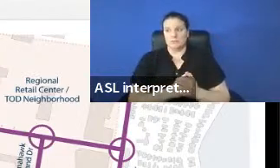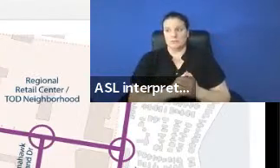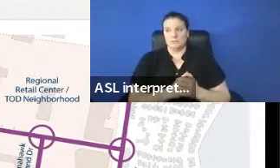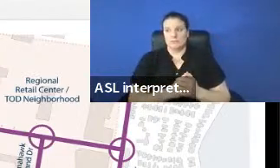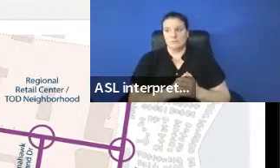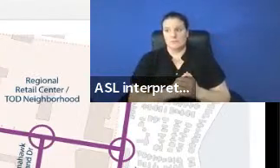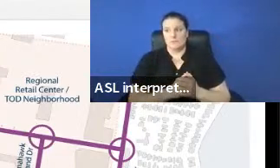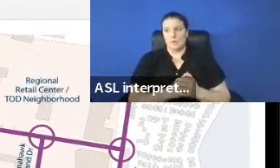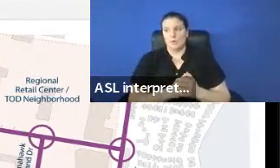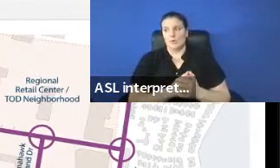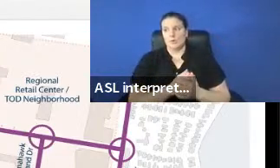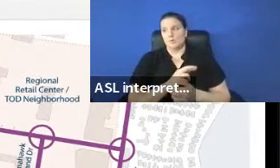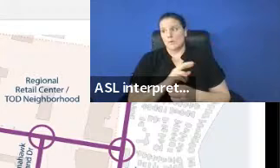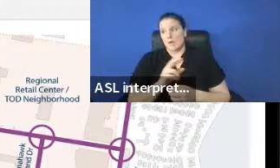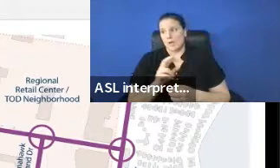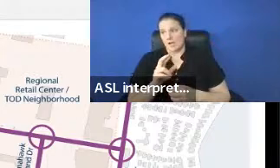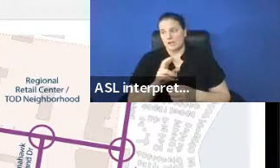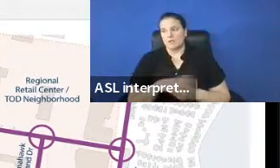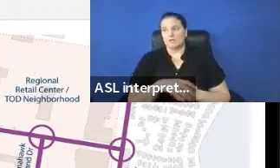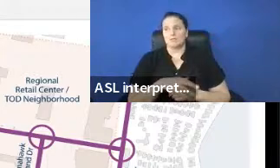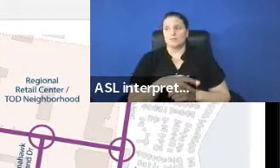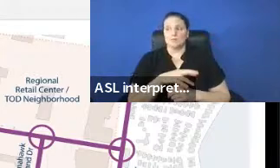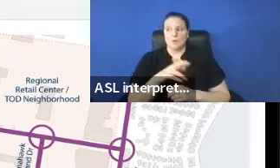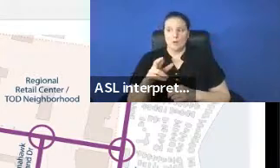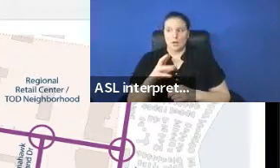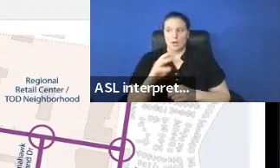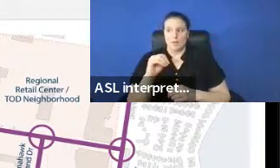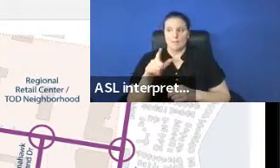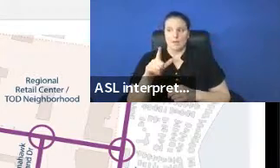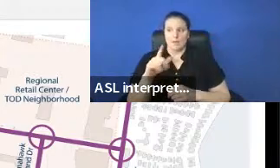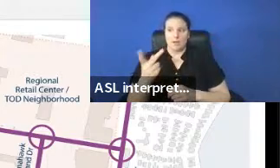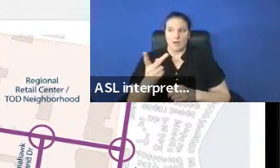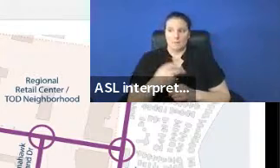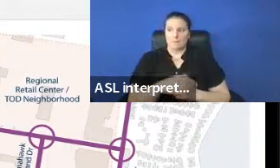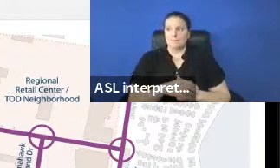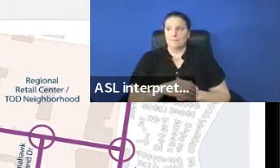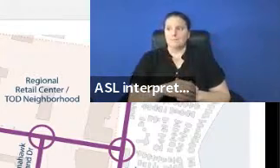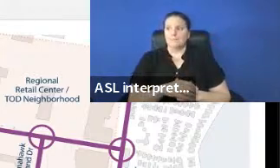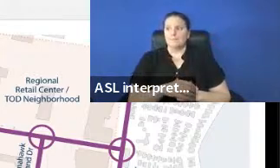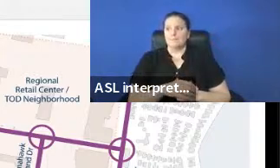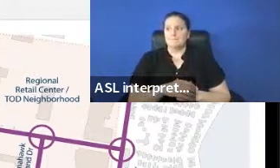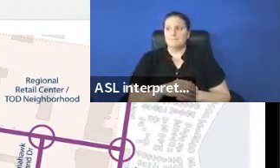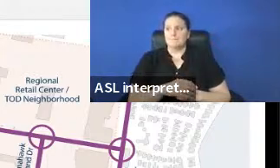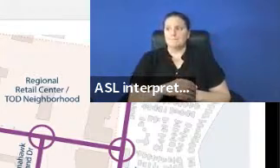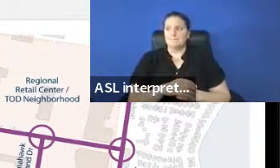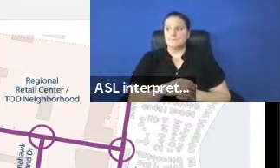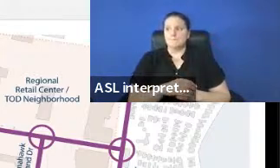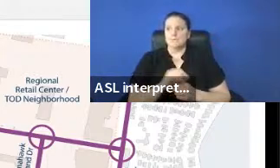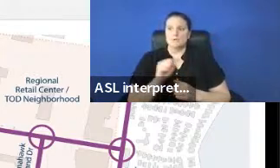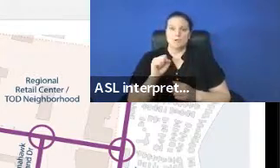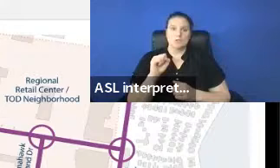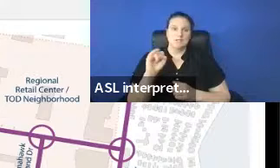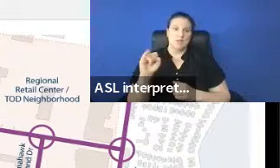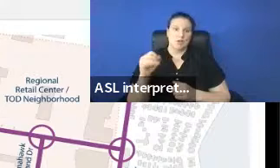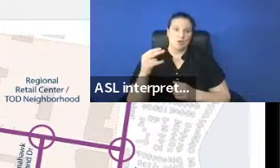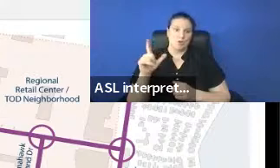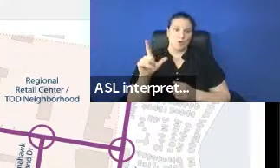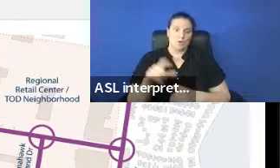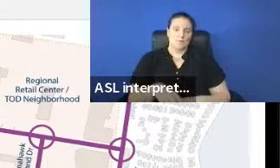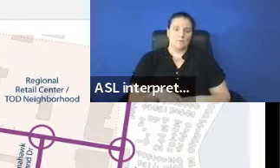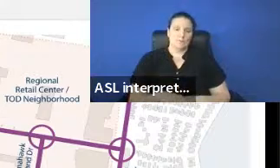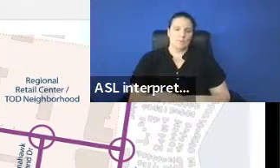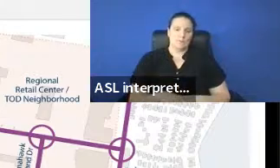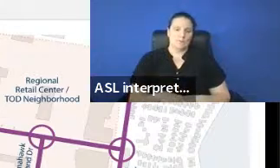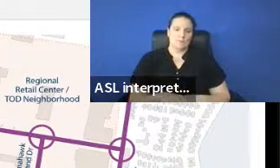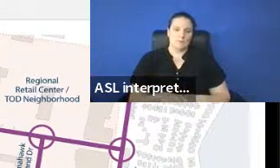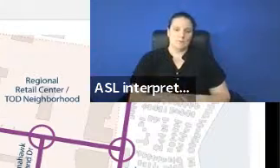Take a right-hand turn onto MLK, come up to the signal, and